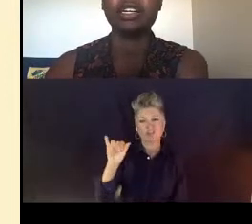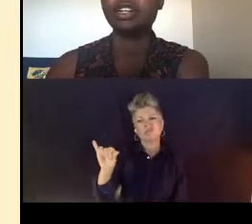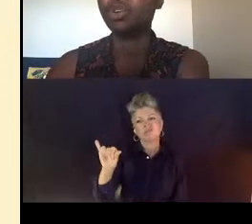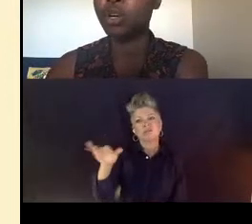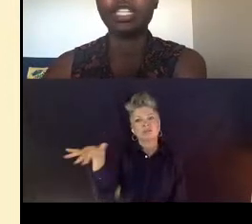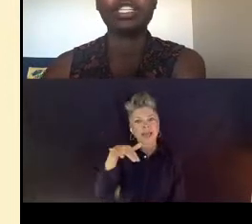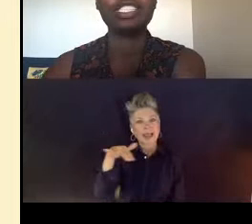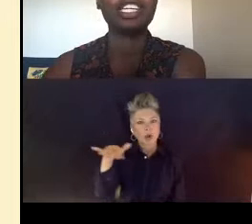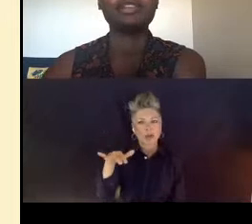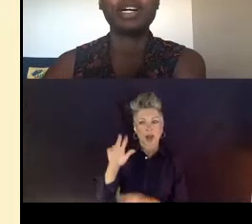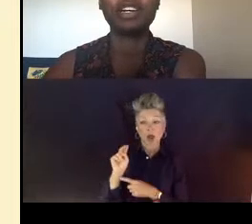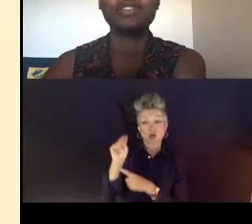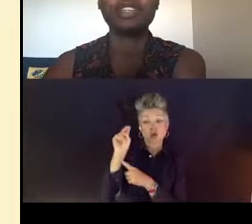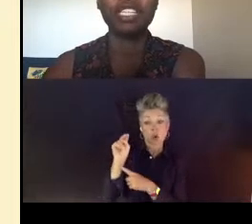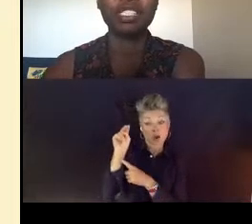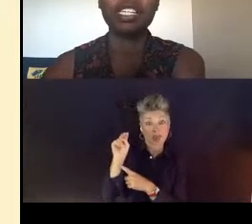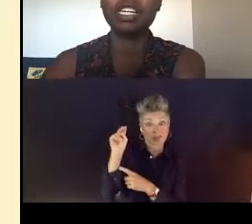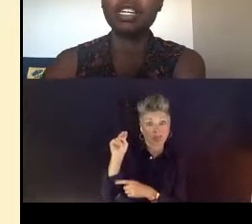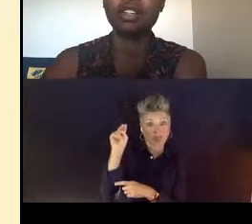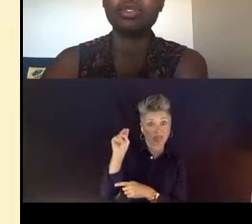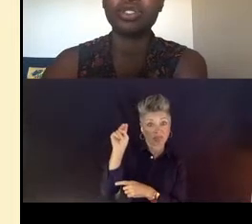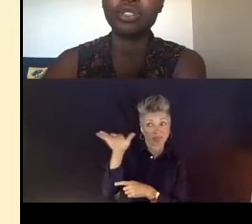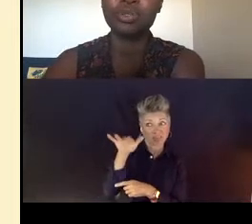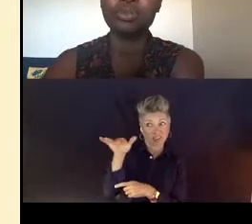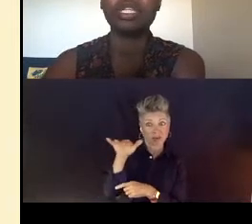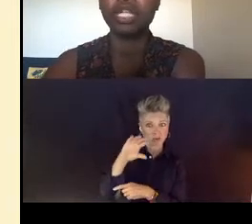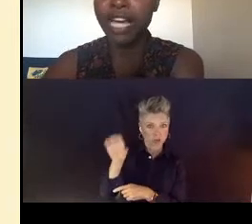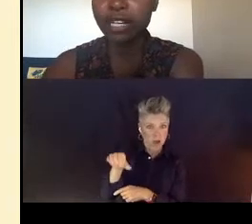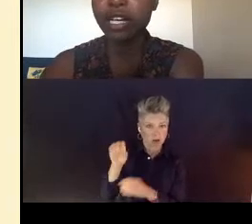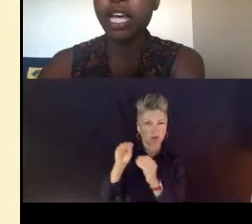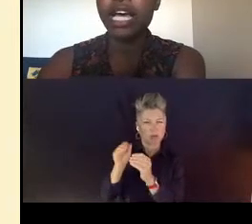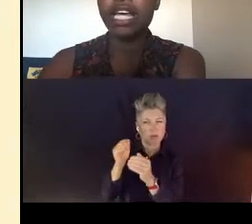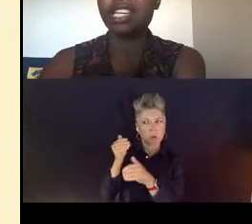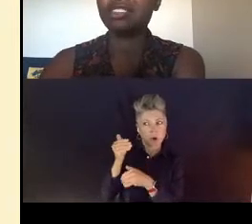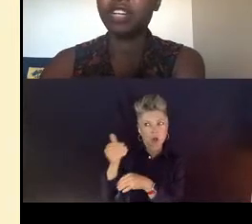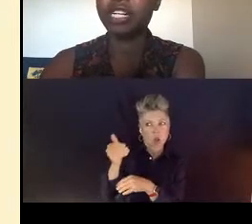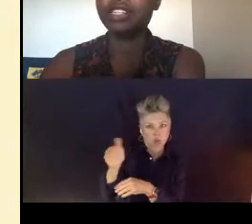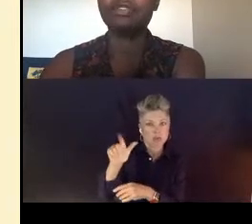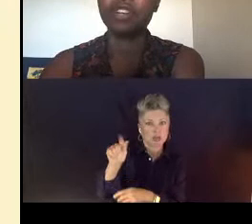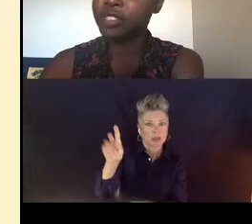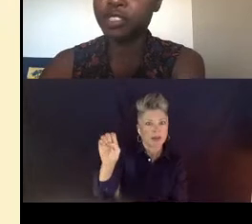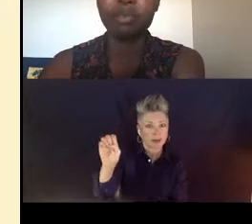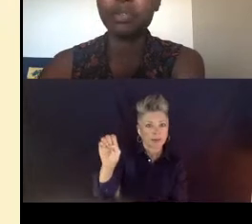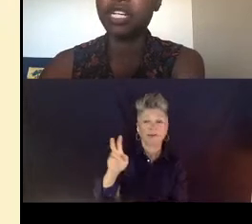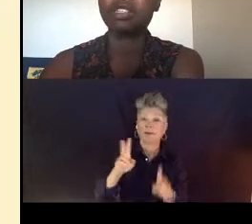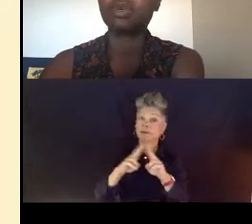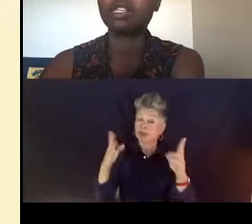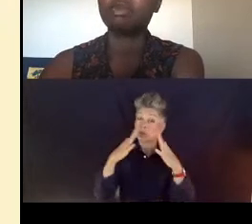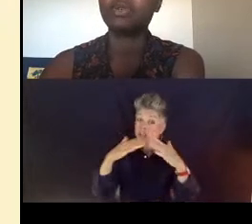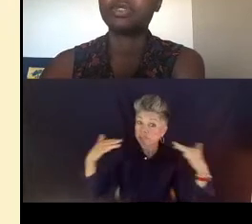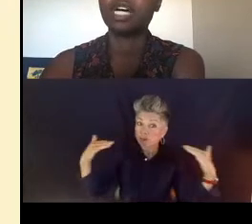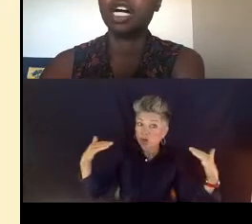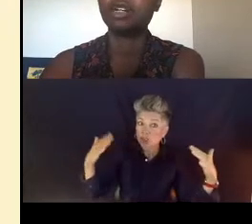very north tip of the city, closer to the lake. And it's a very diverse community. It's one